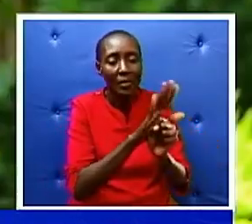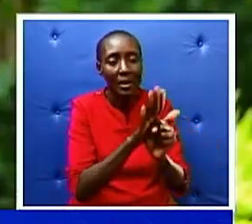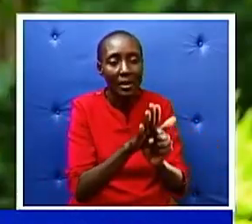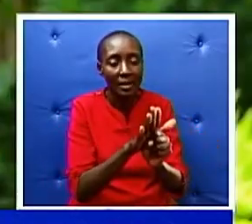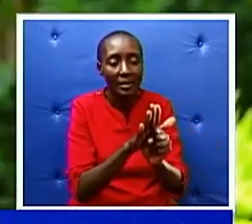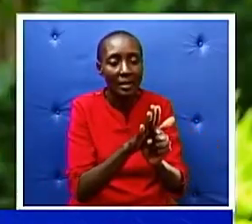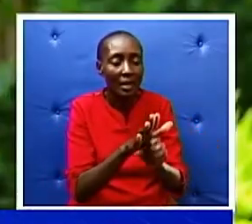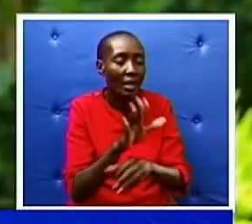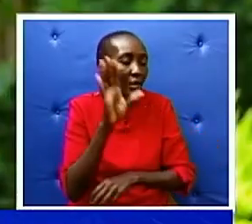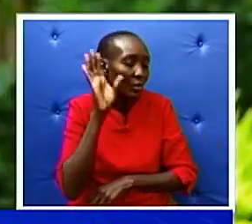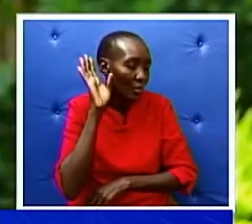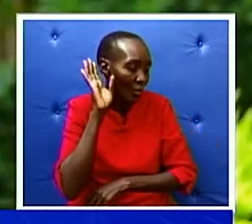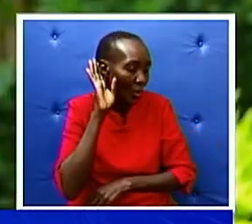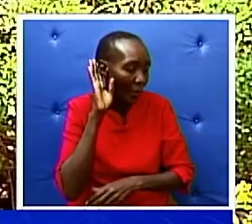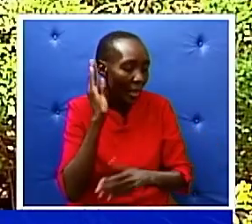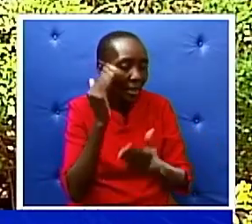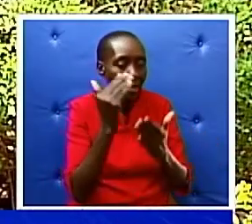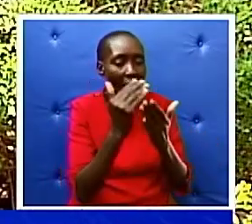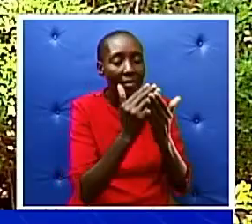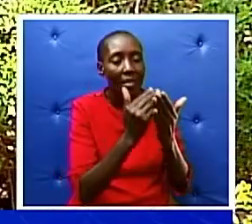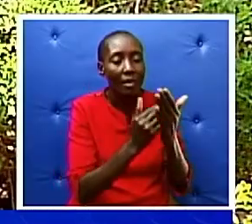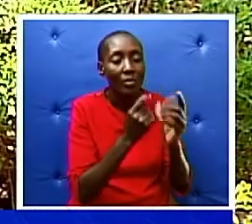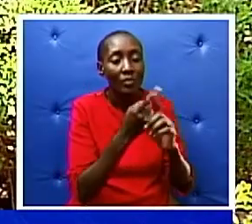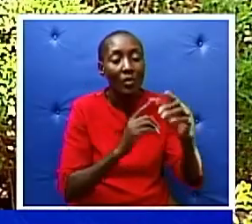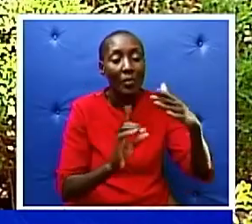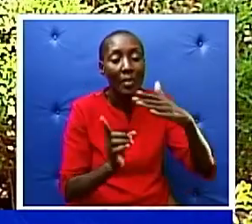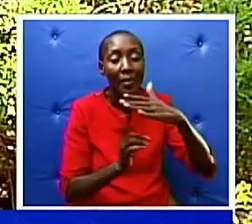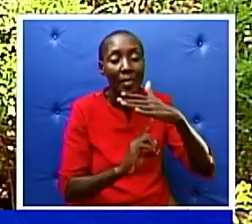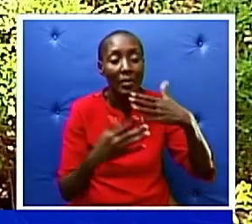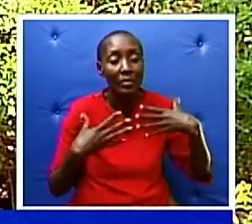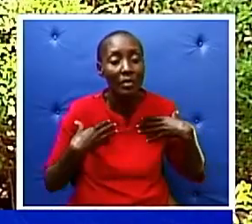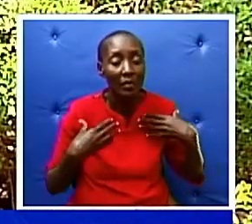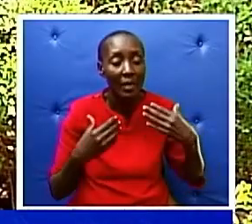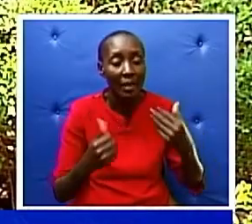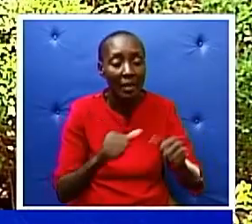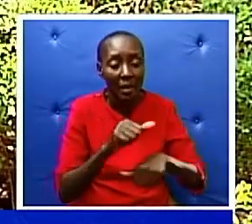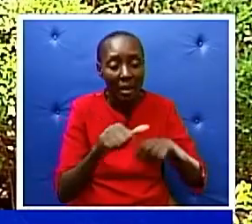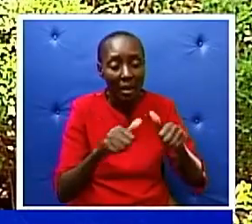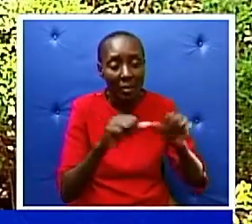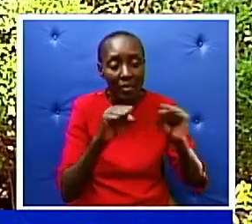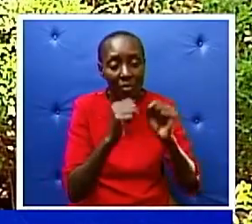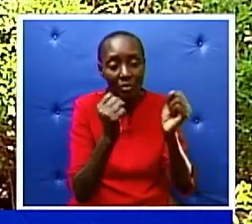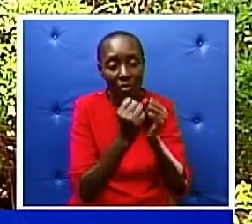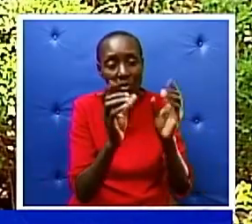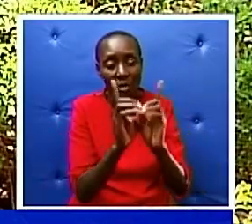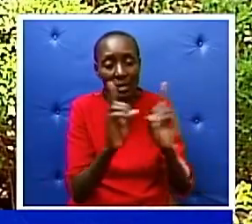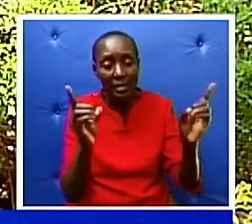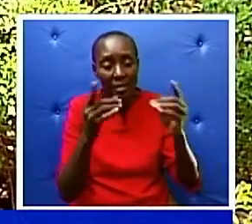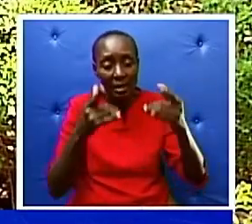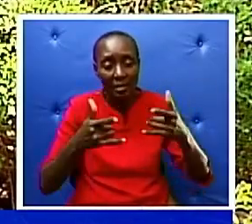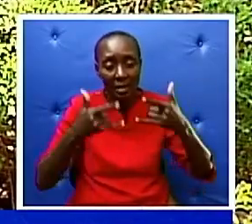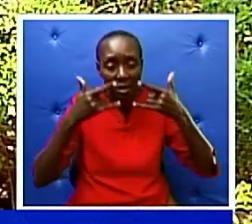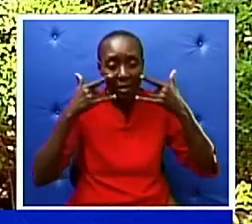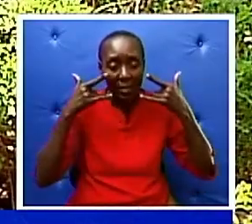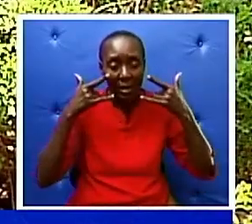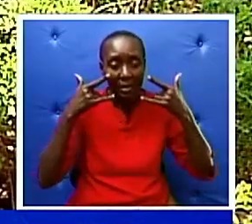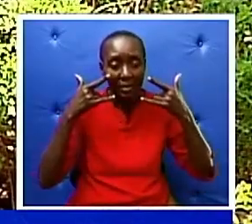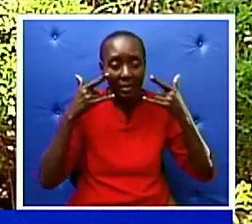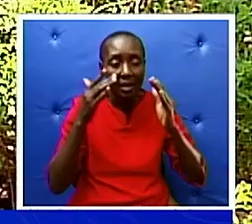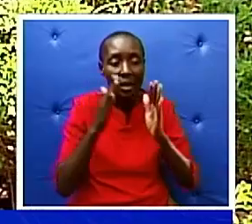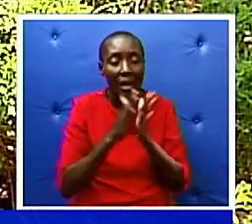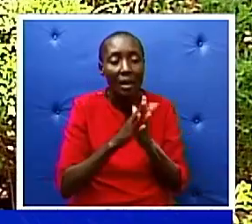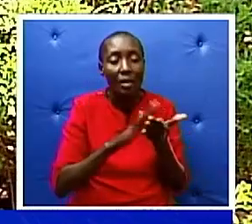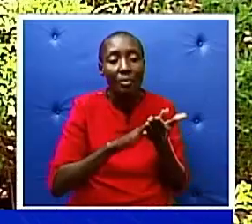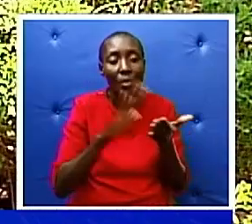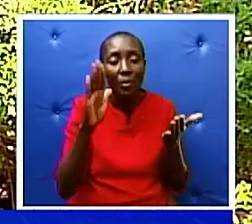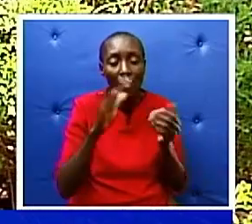observe the protocols and the rules given by the ministry in terms of social distancing and wearing a mask, and most of all,